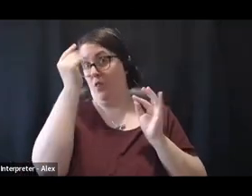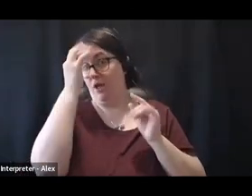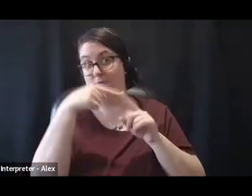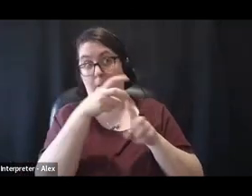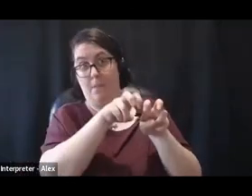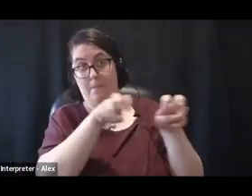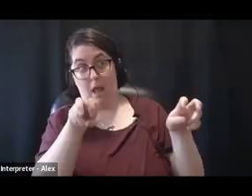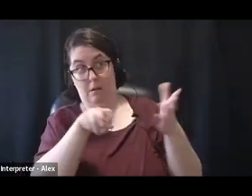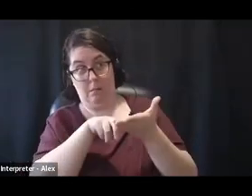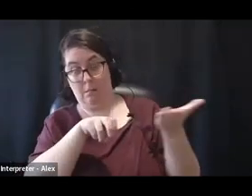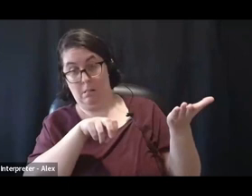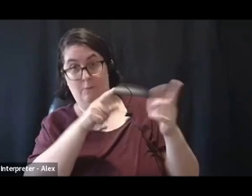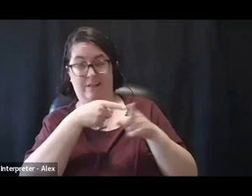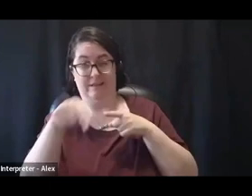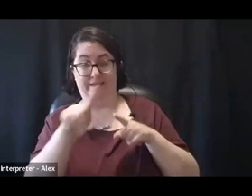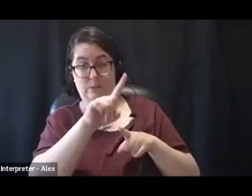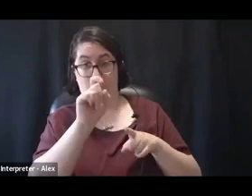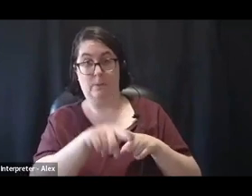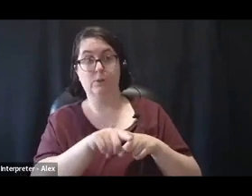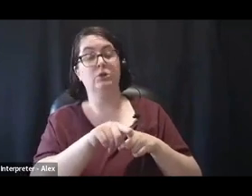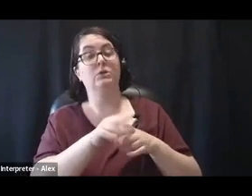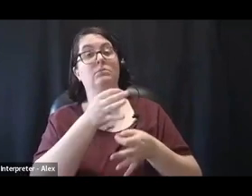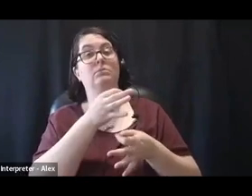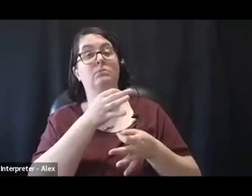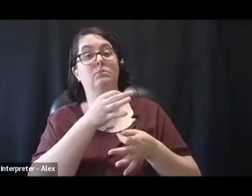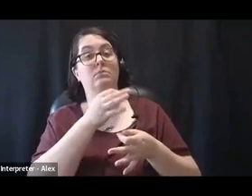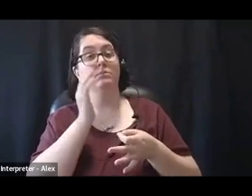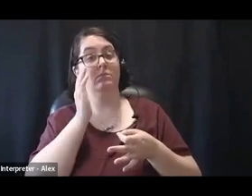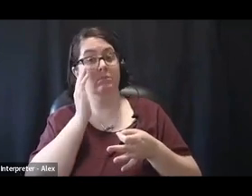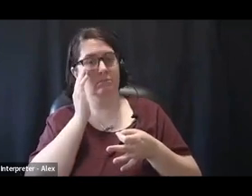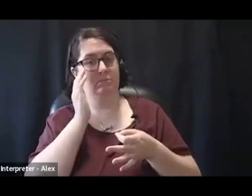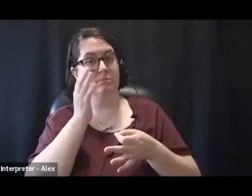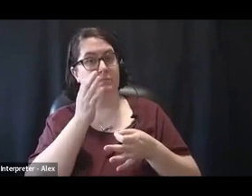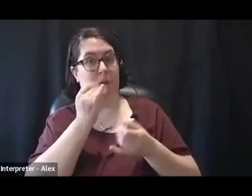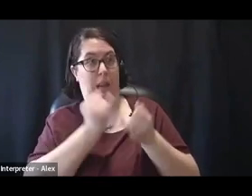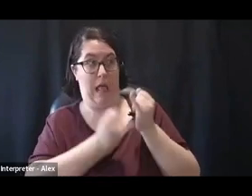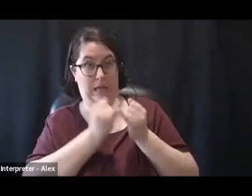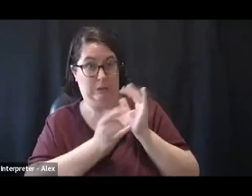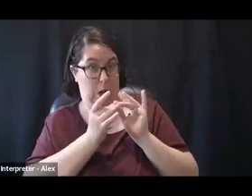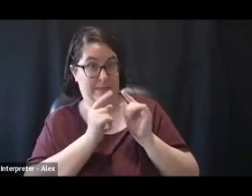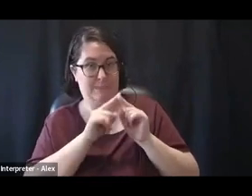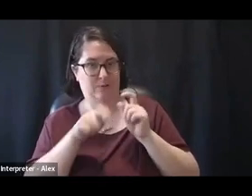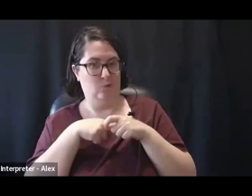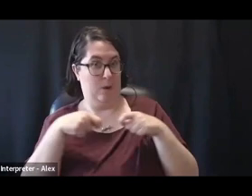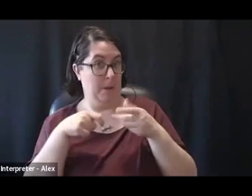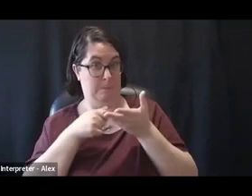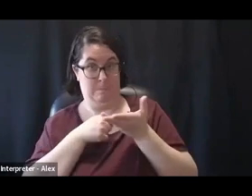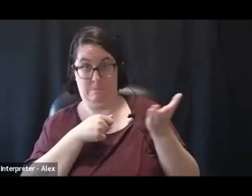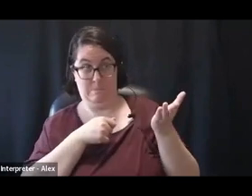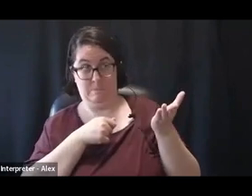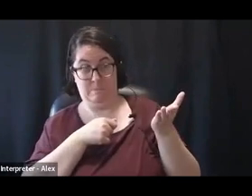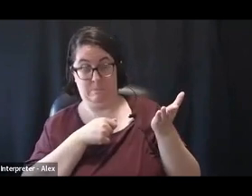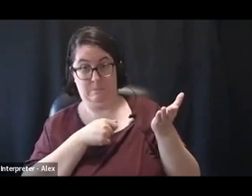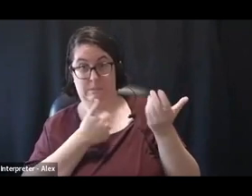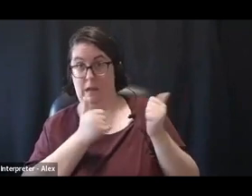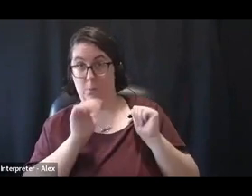panelists on this specific question, we can hear them. Do you, have you,